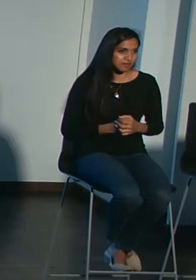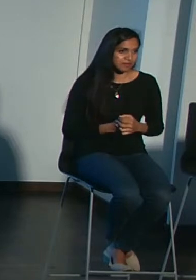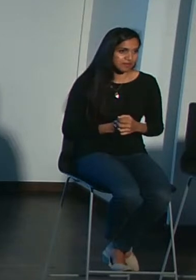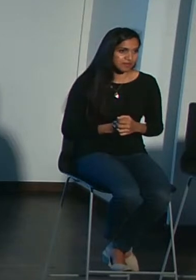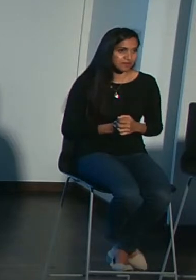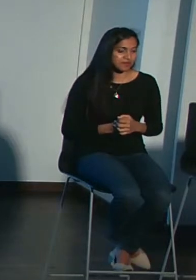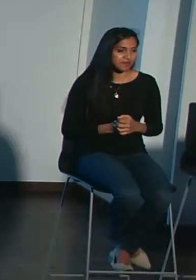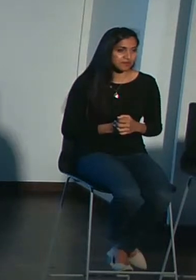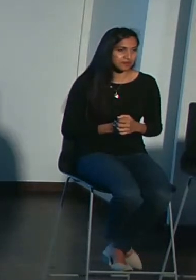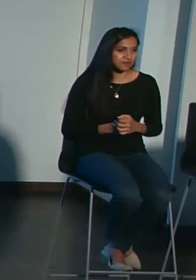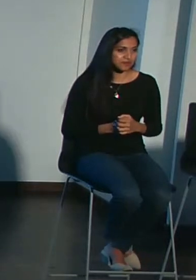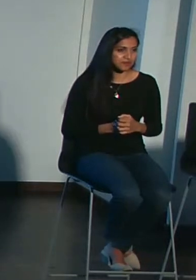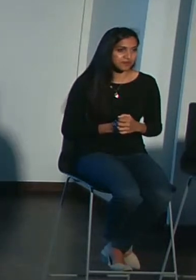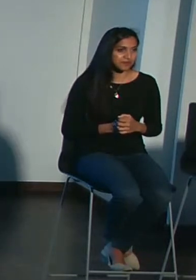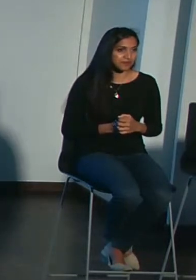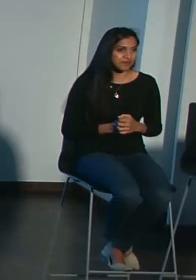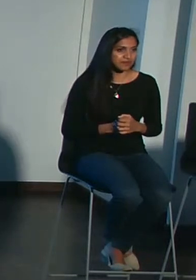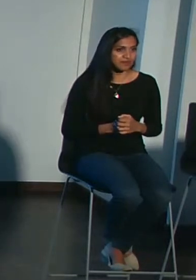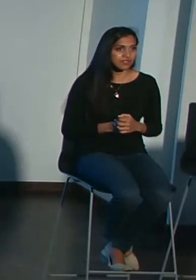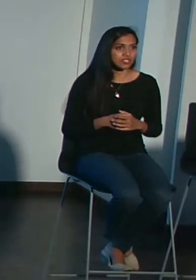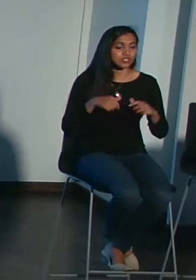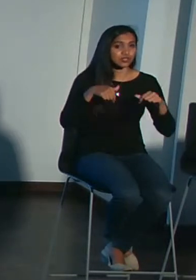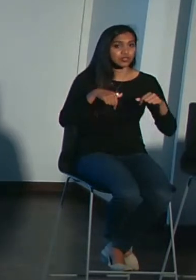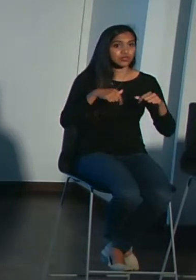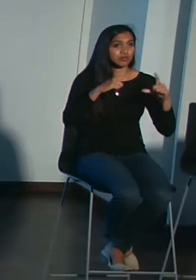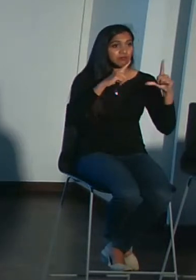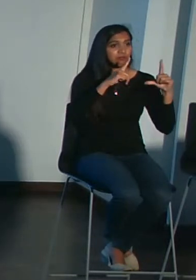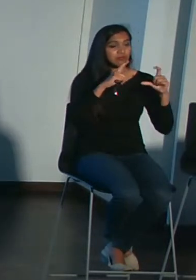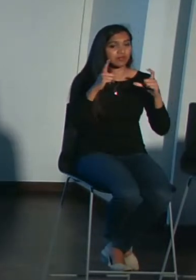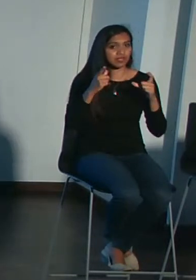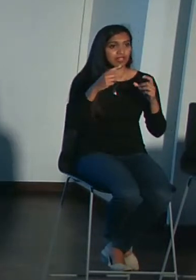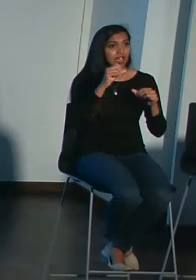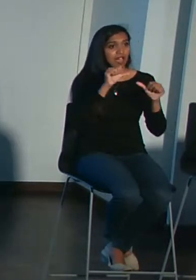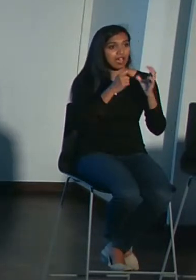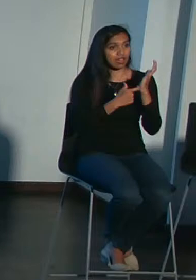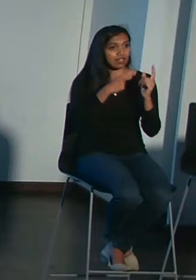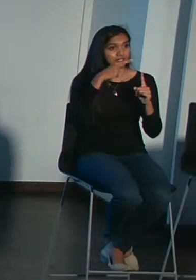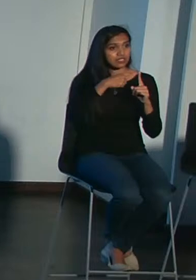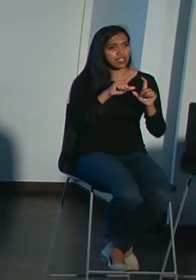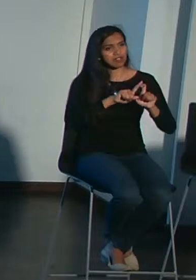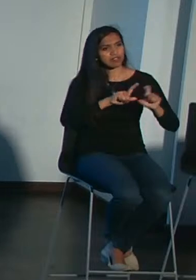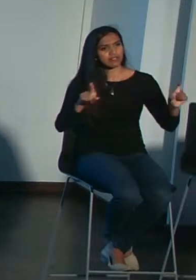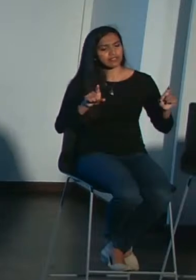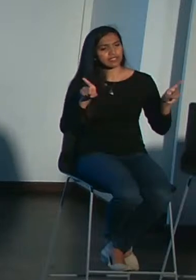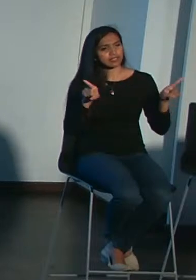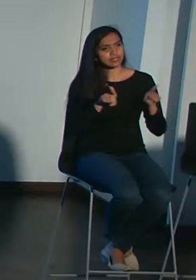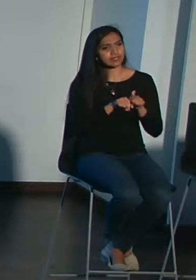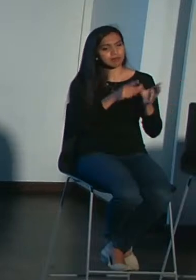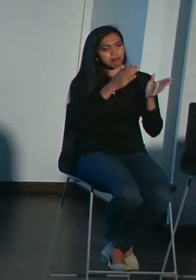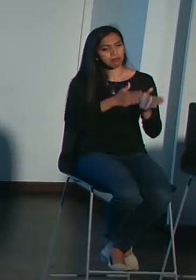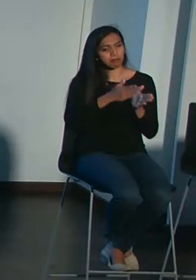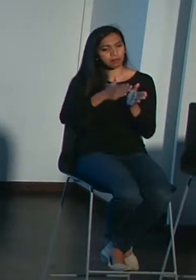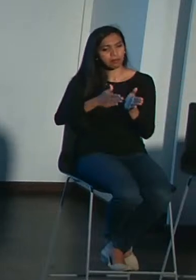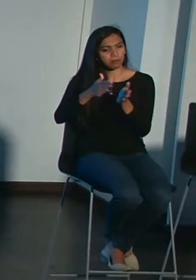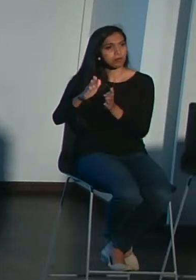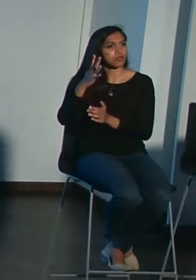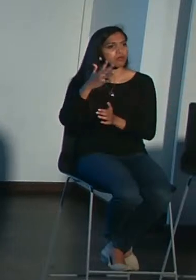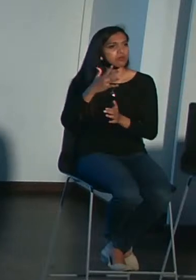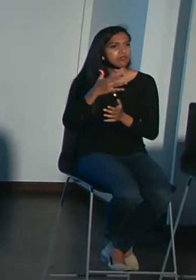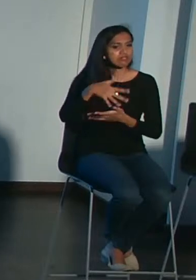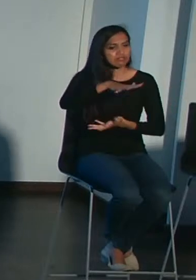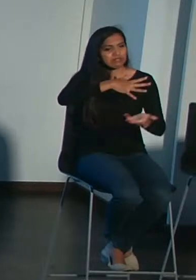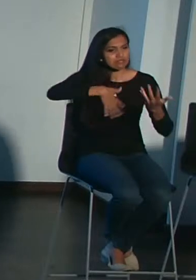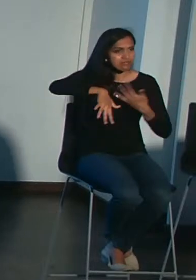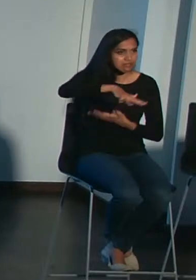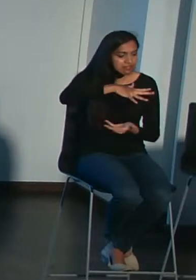on that level, I guess there's not a pure space, and maybe that's also what I'm coming to terms with. And it's saying, okay, yeah,